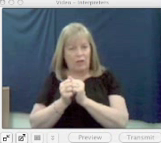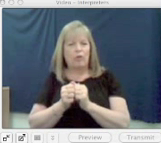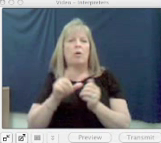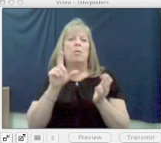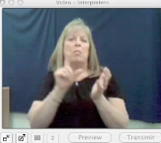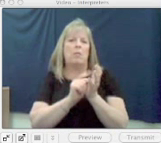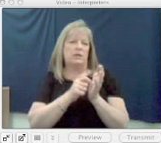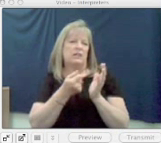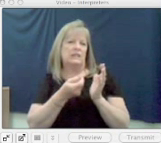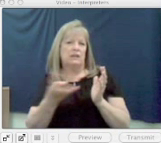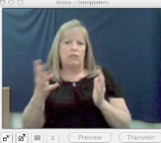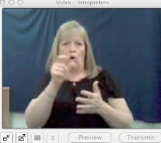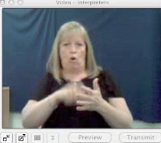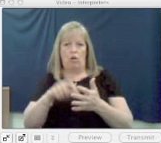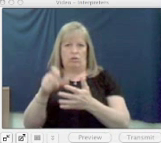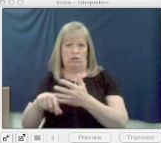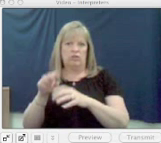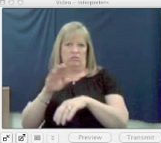topic.